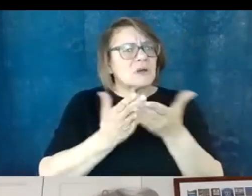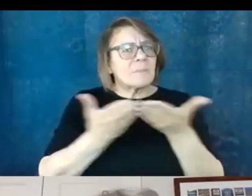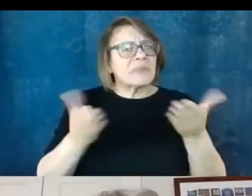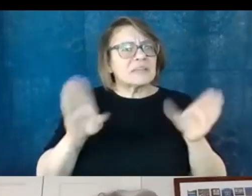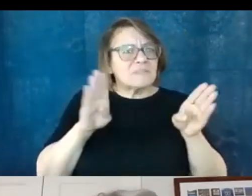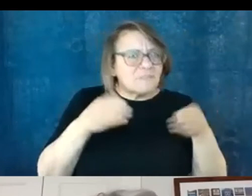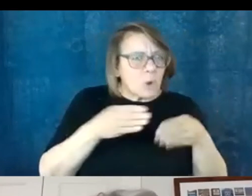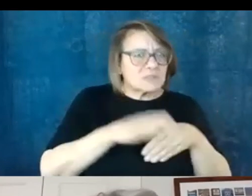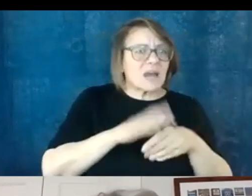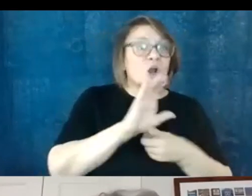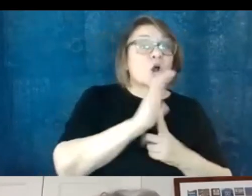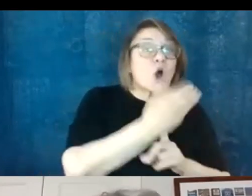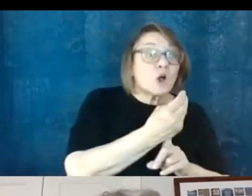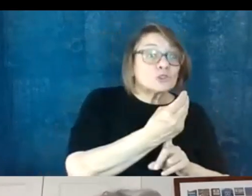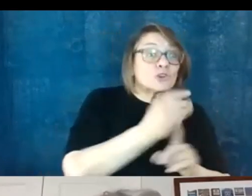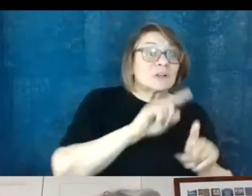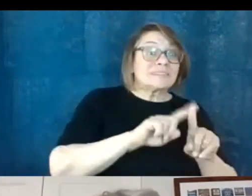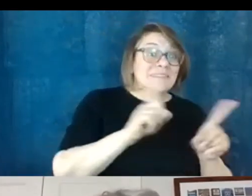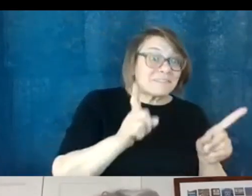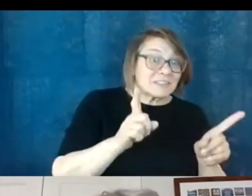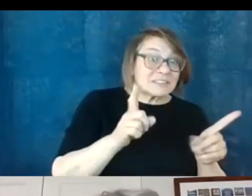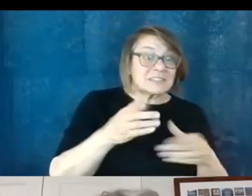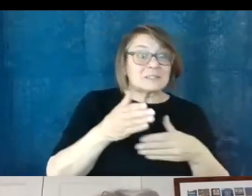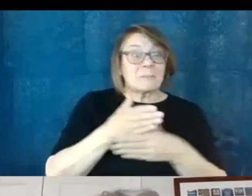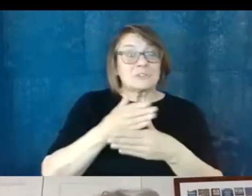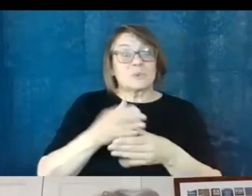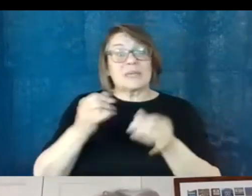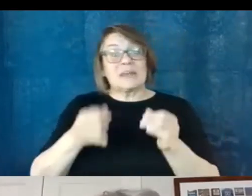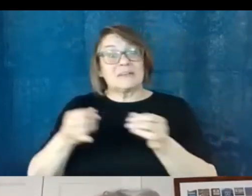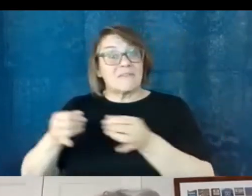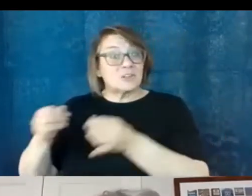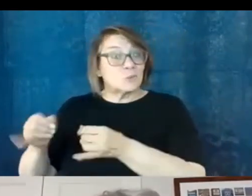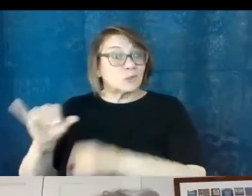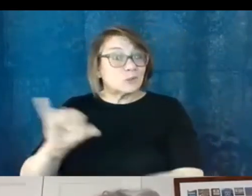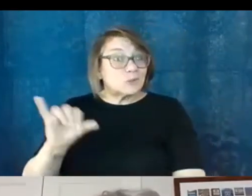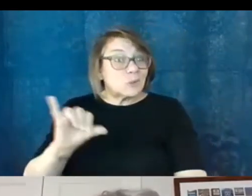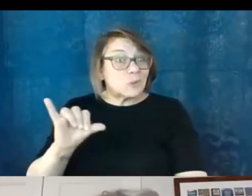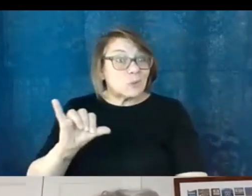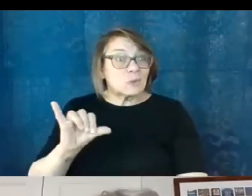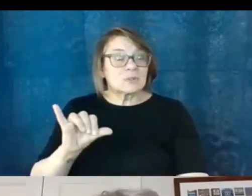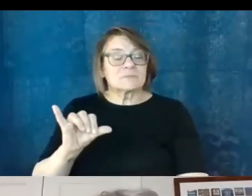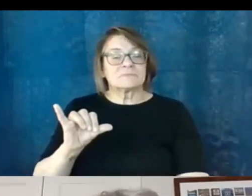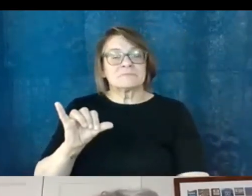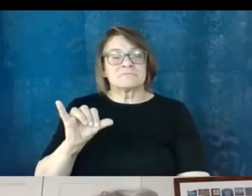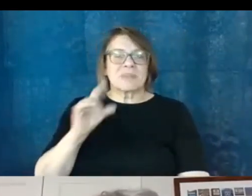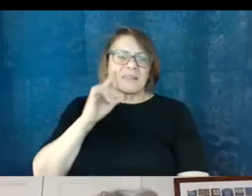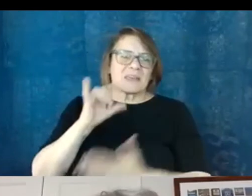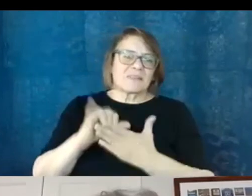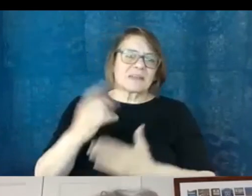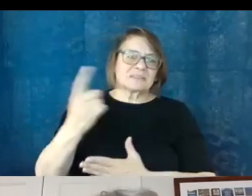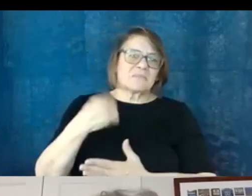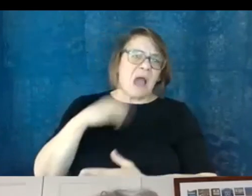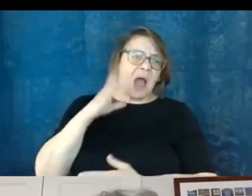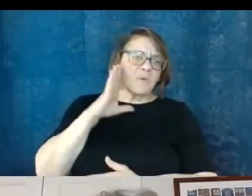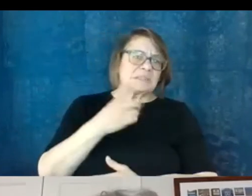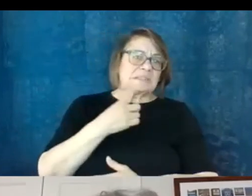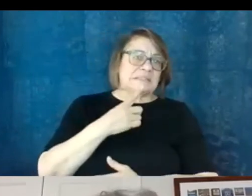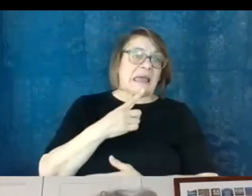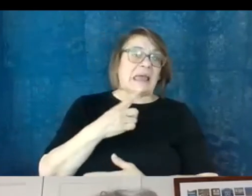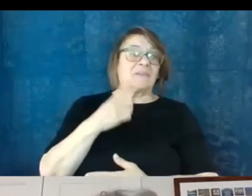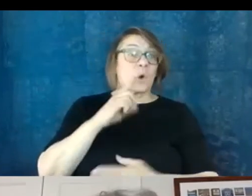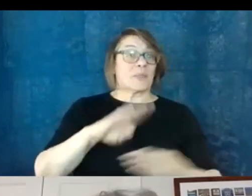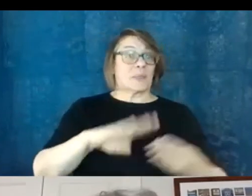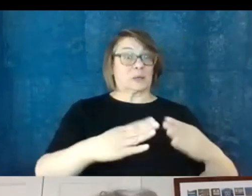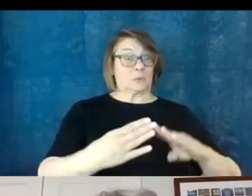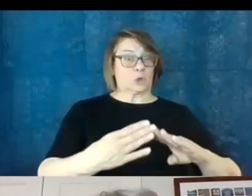cultural differences between individuals. So I think that that's something that I would say to the community is